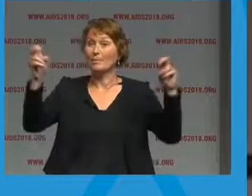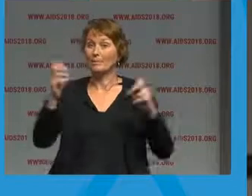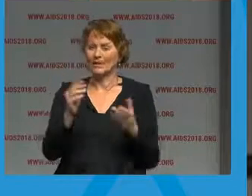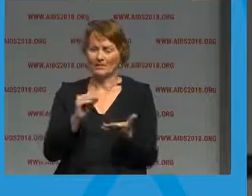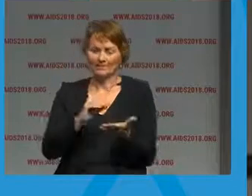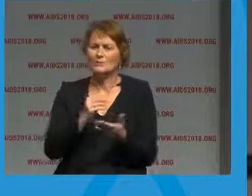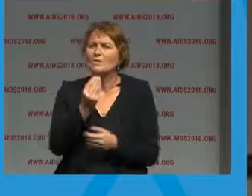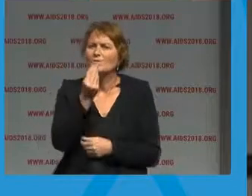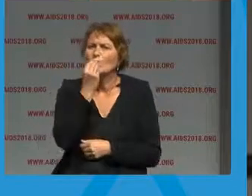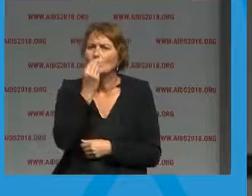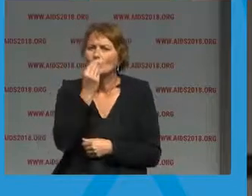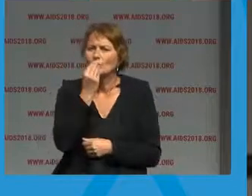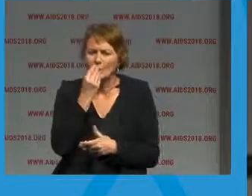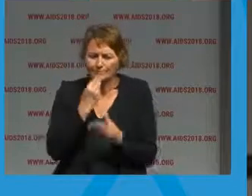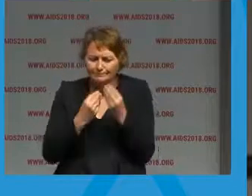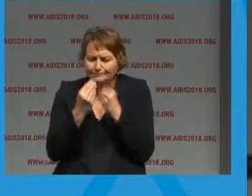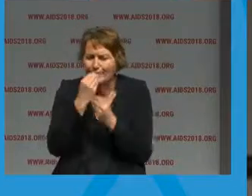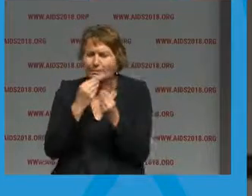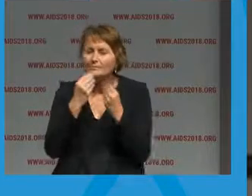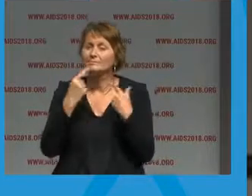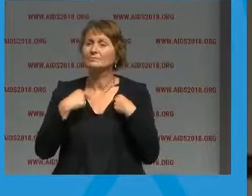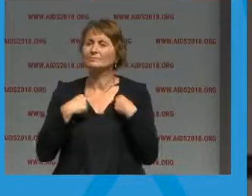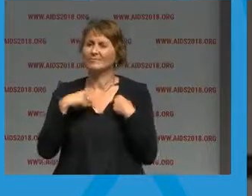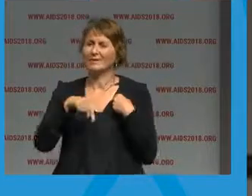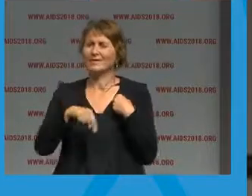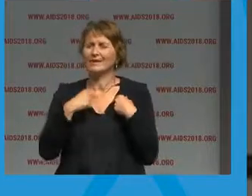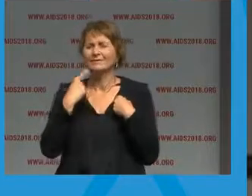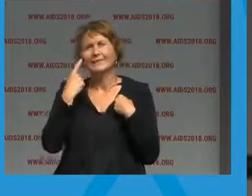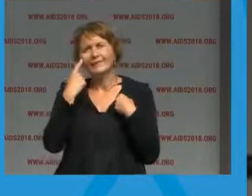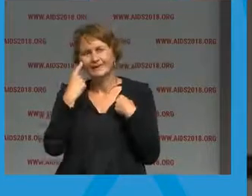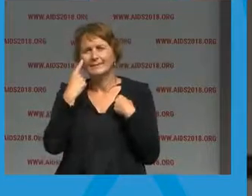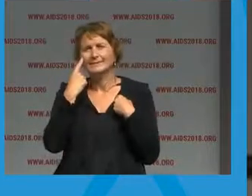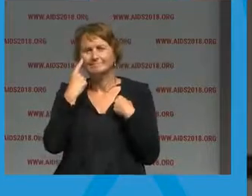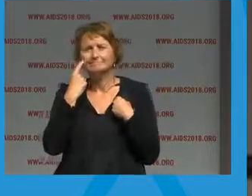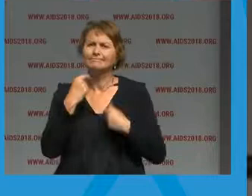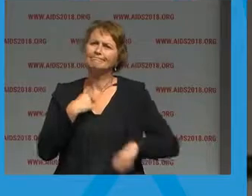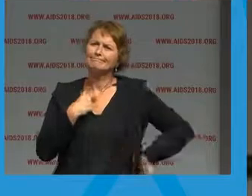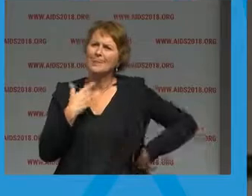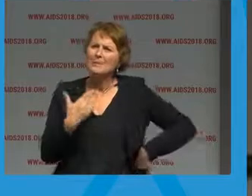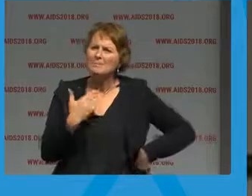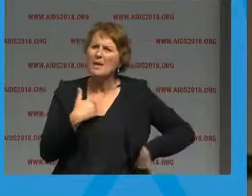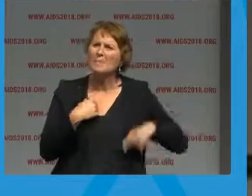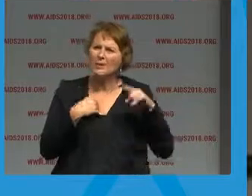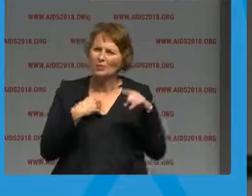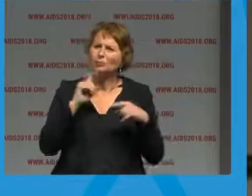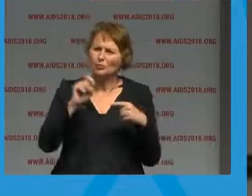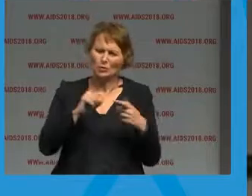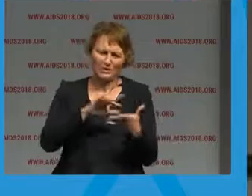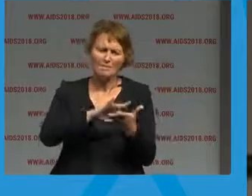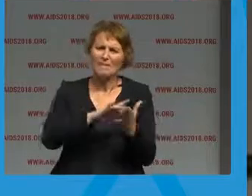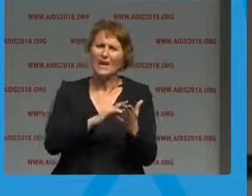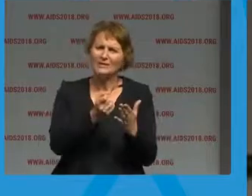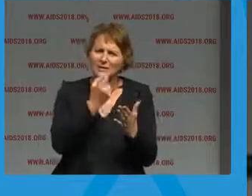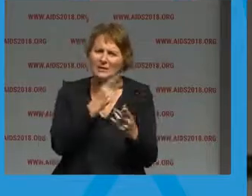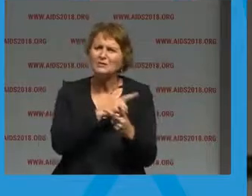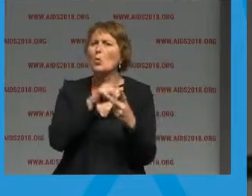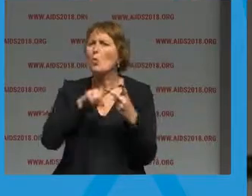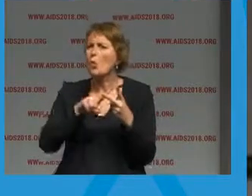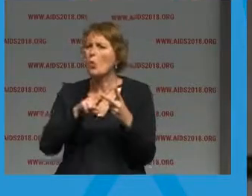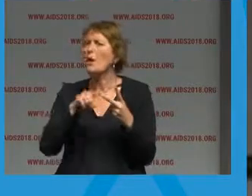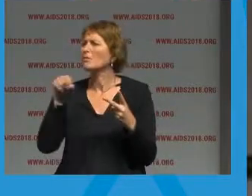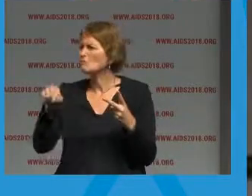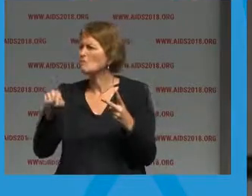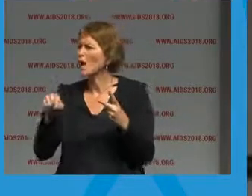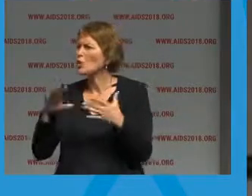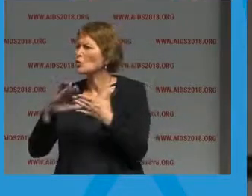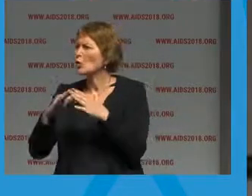if we end up doing what we do around, well, should we use bedaquiline, should we pay community health workers, or should we not?